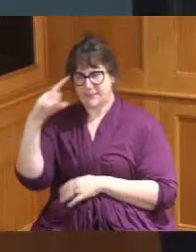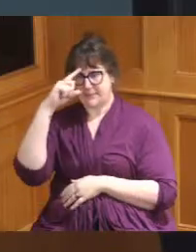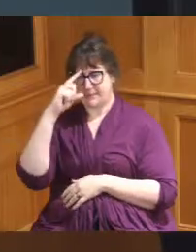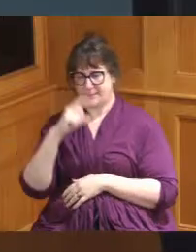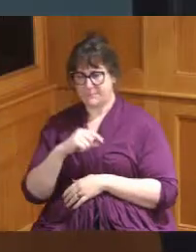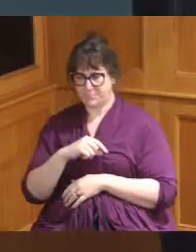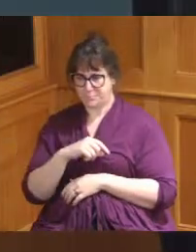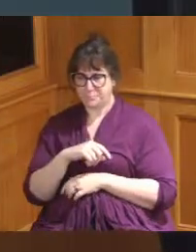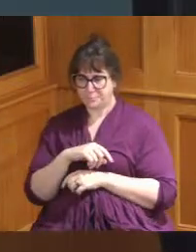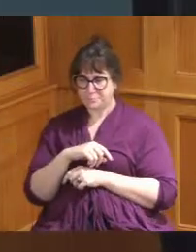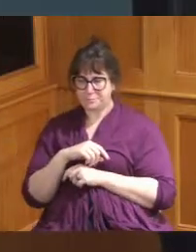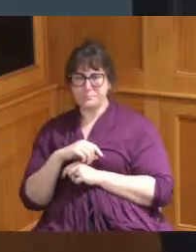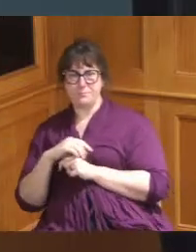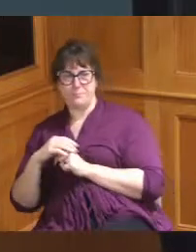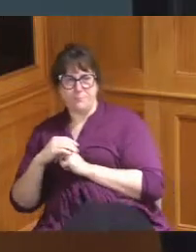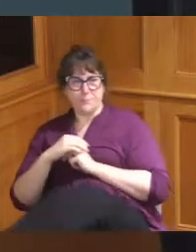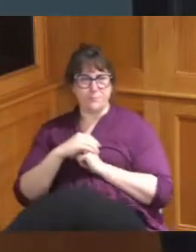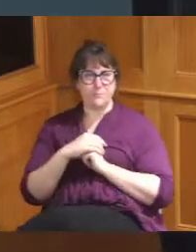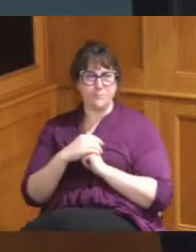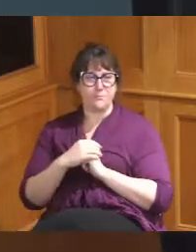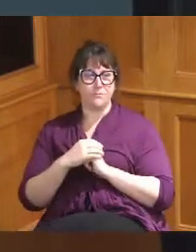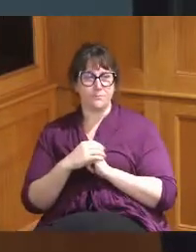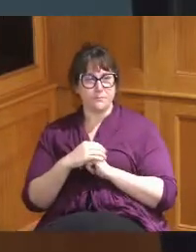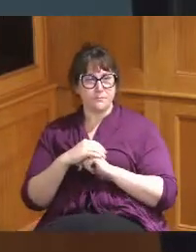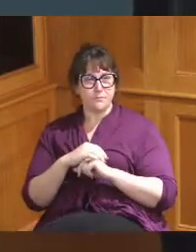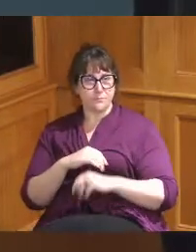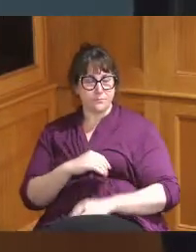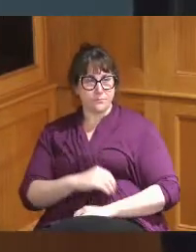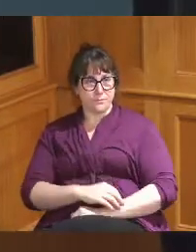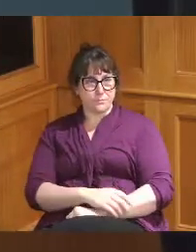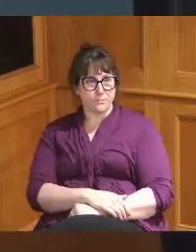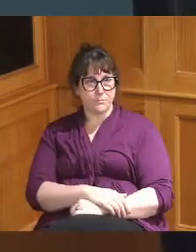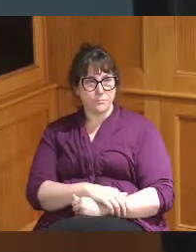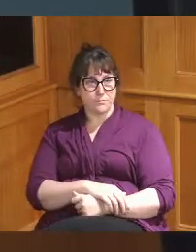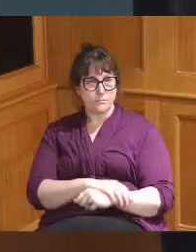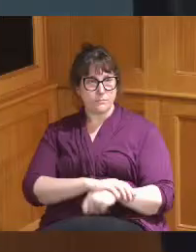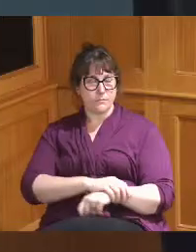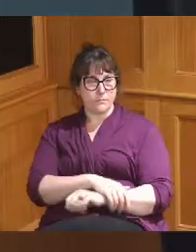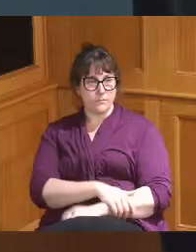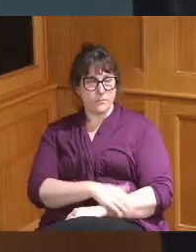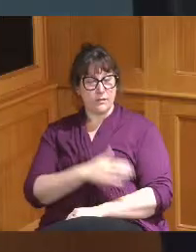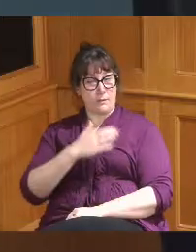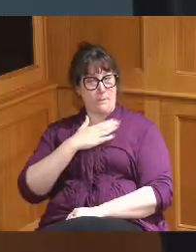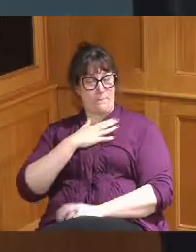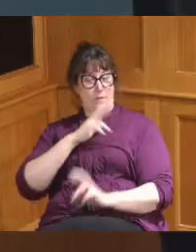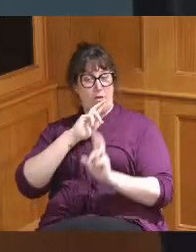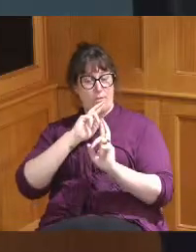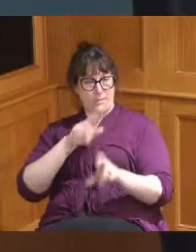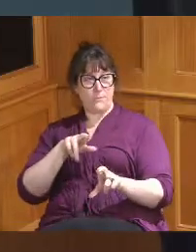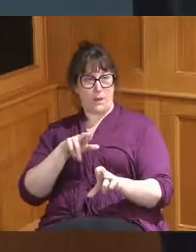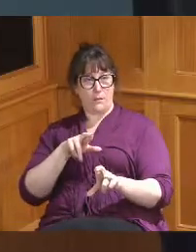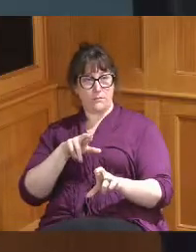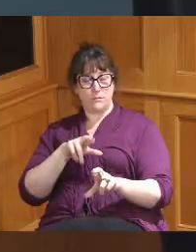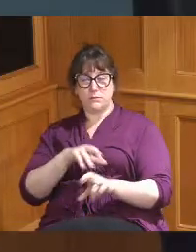stakeholders' response to these alternatives would be. And as far as my response to some of this,